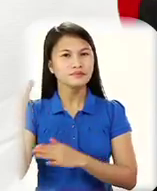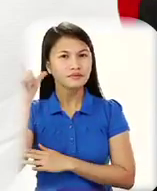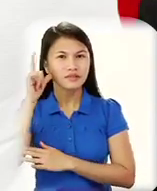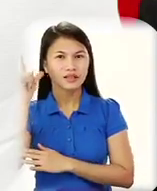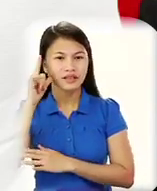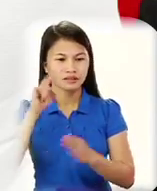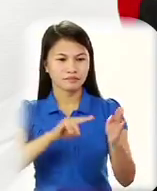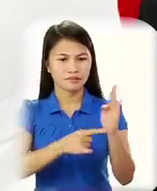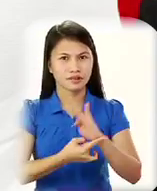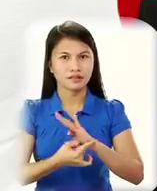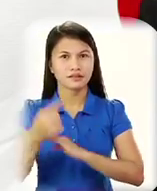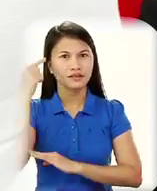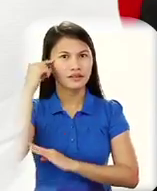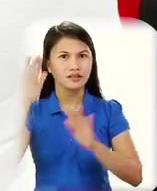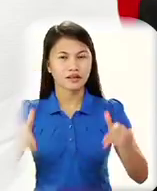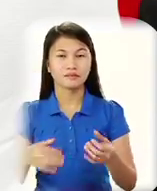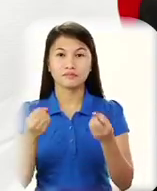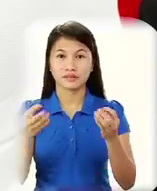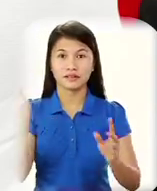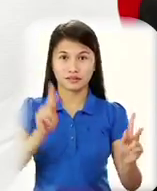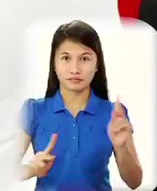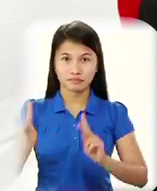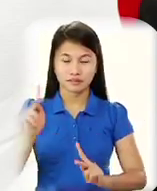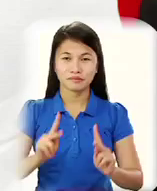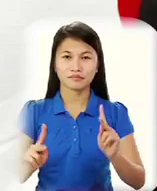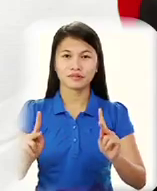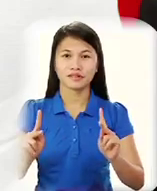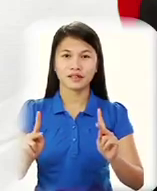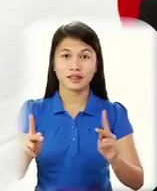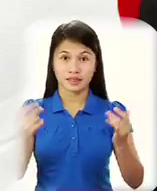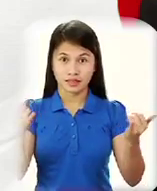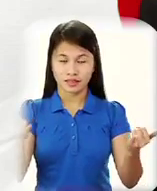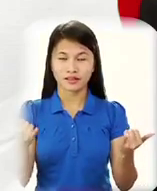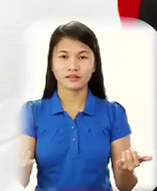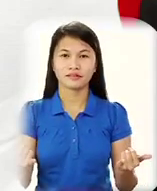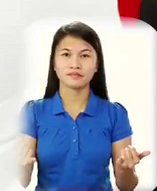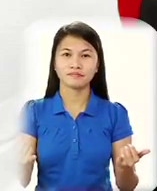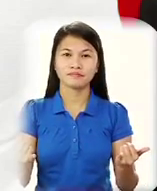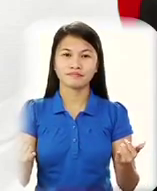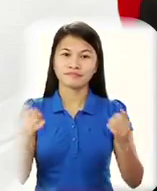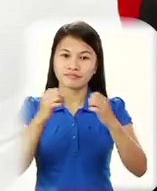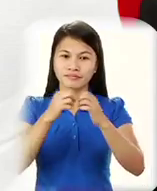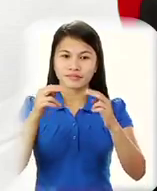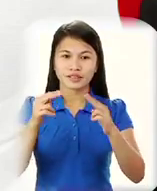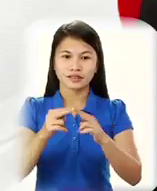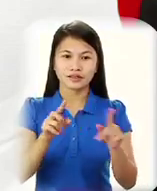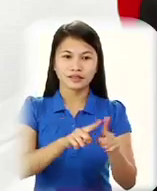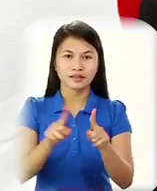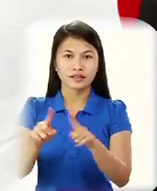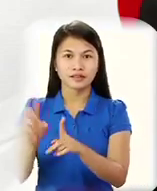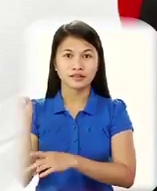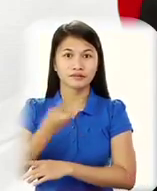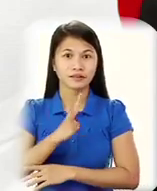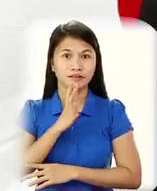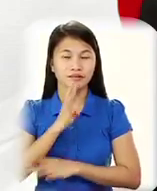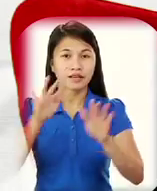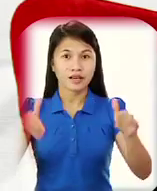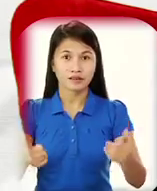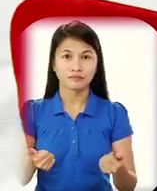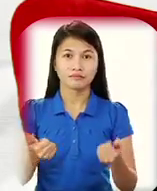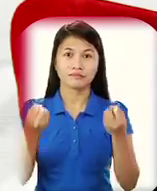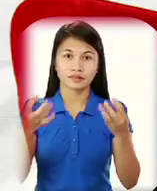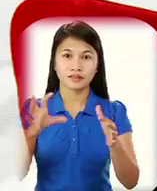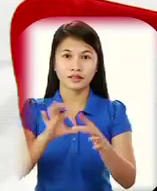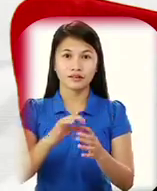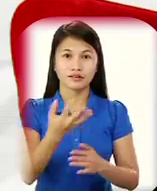Job, I begin to wonder how many people right now, even as we speak,